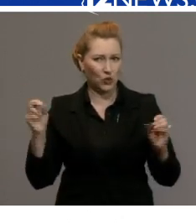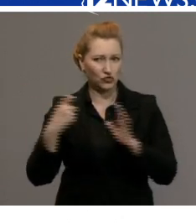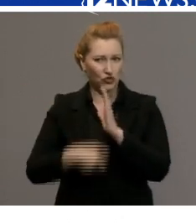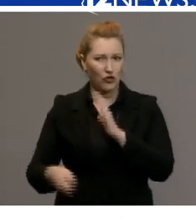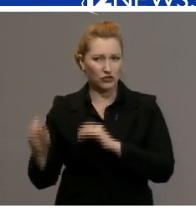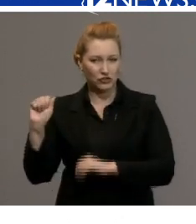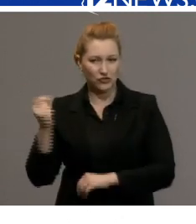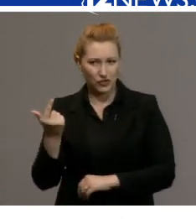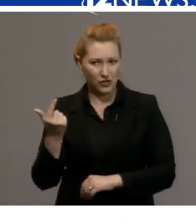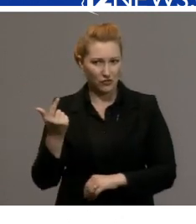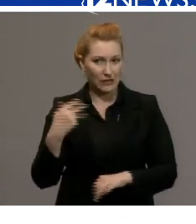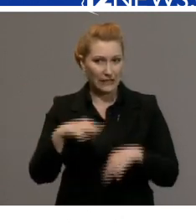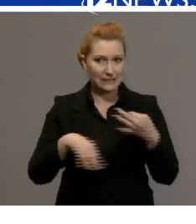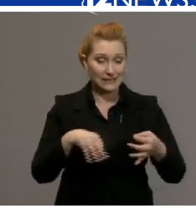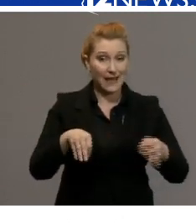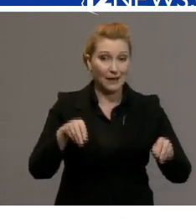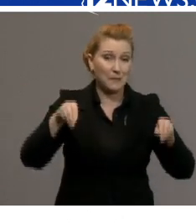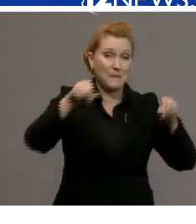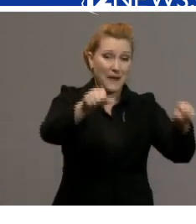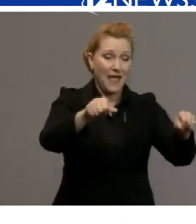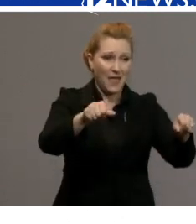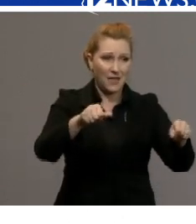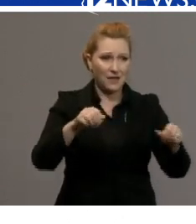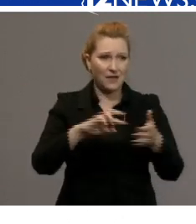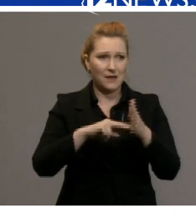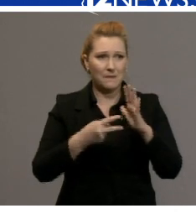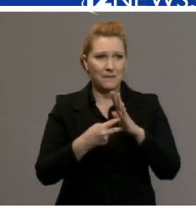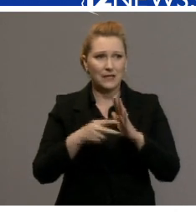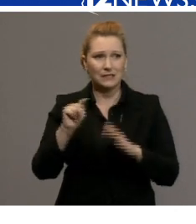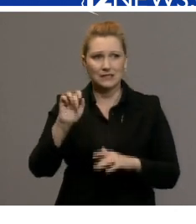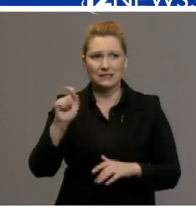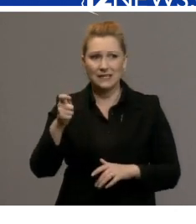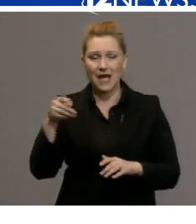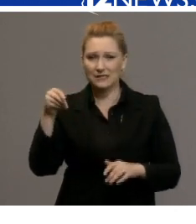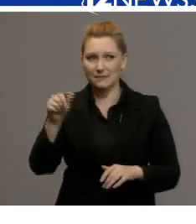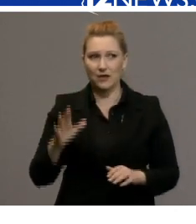is costing taxpayers additional,